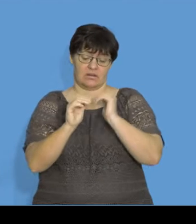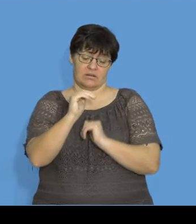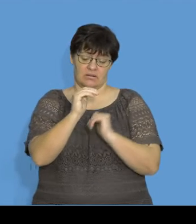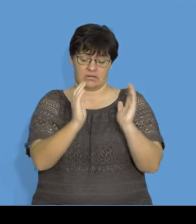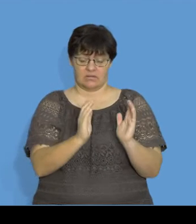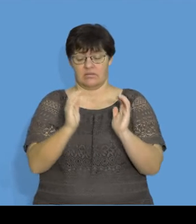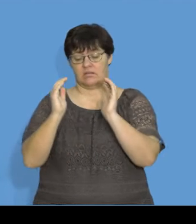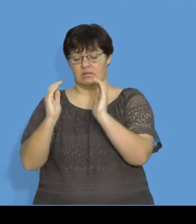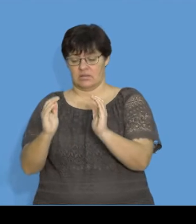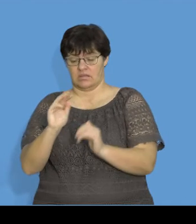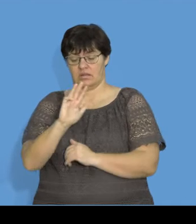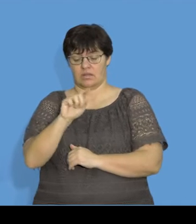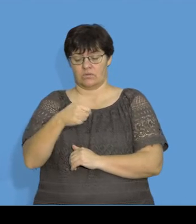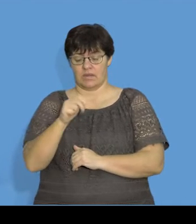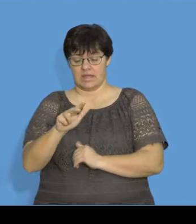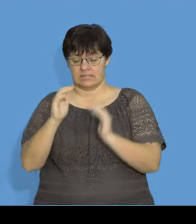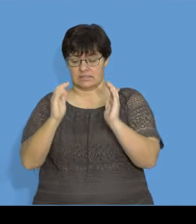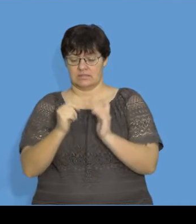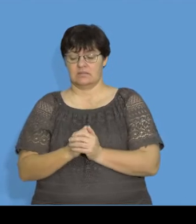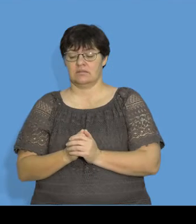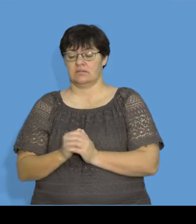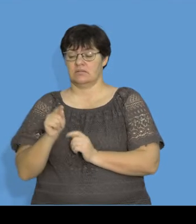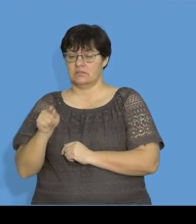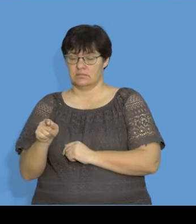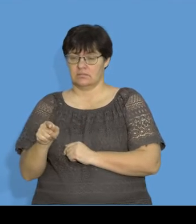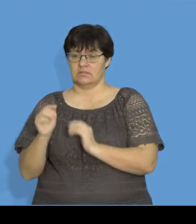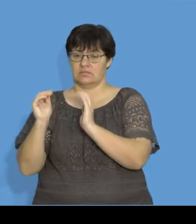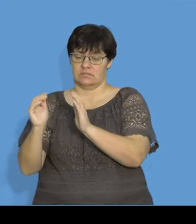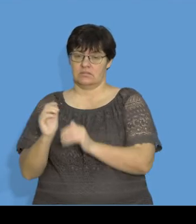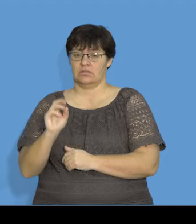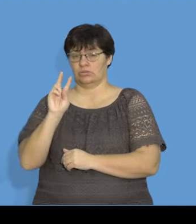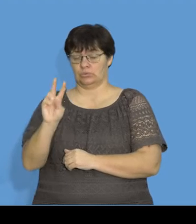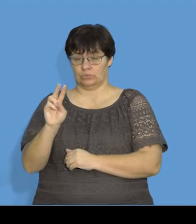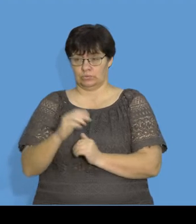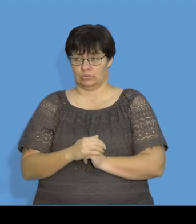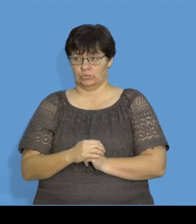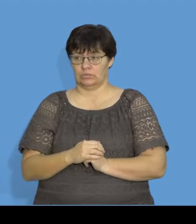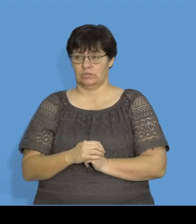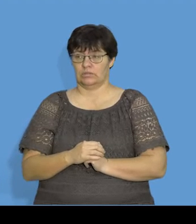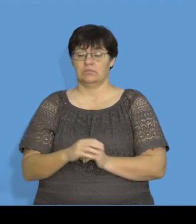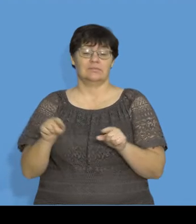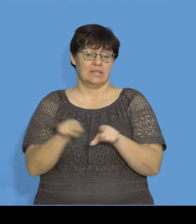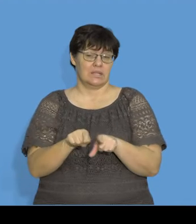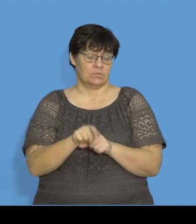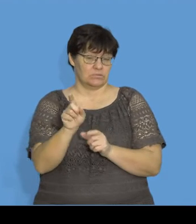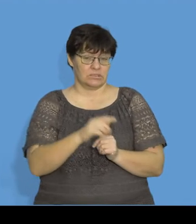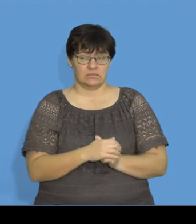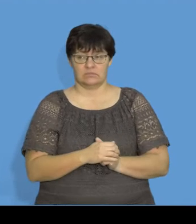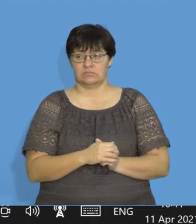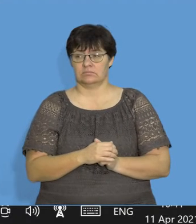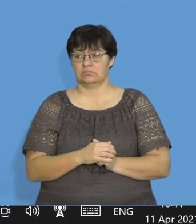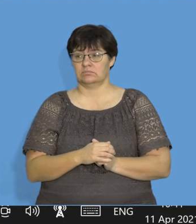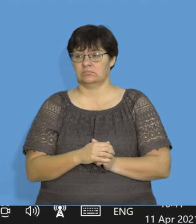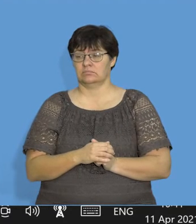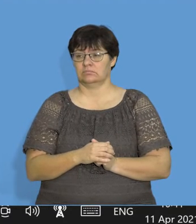0,059, we've got 9,8 times 2 this time.